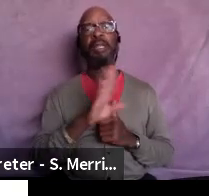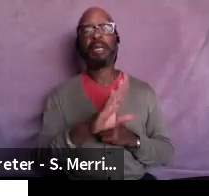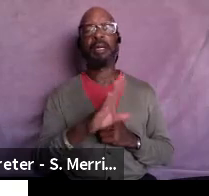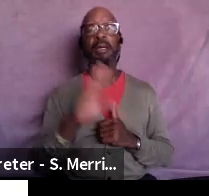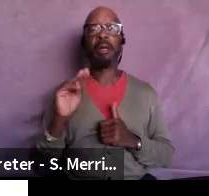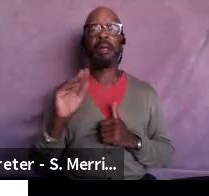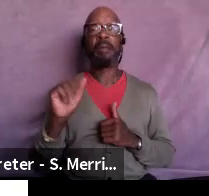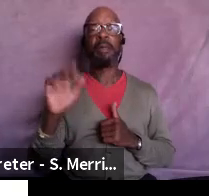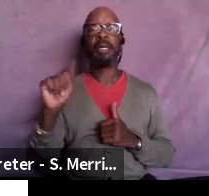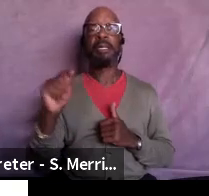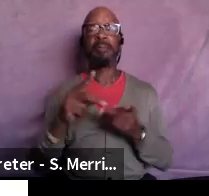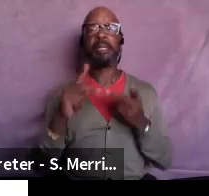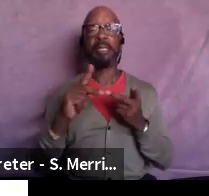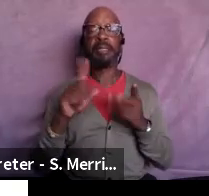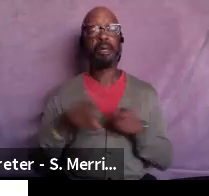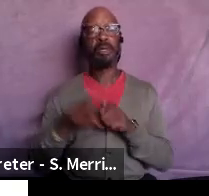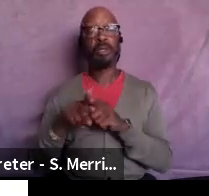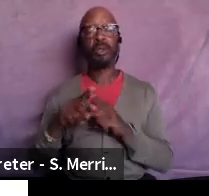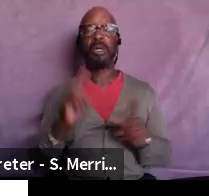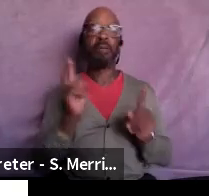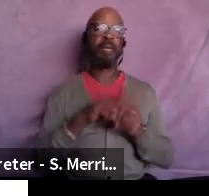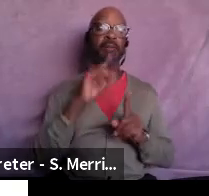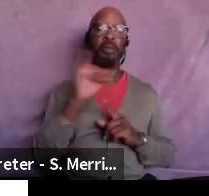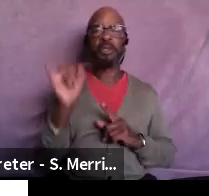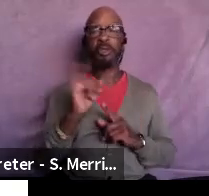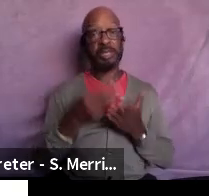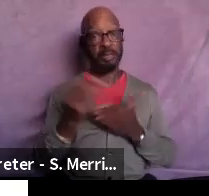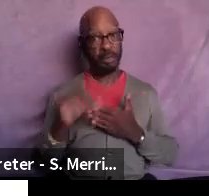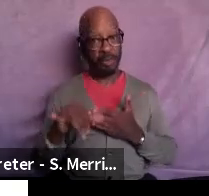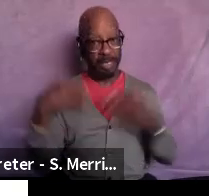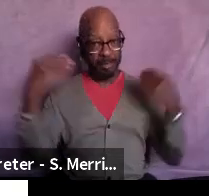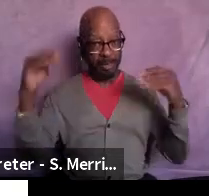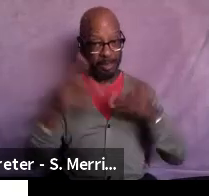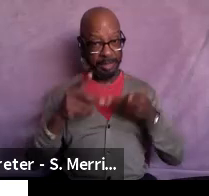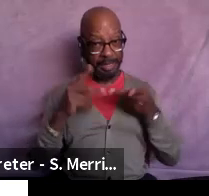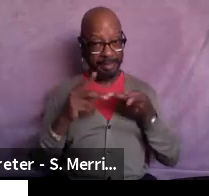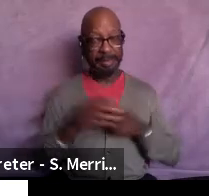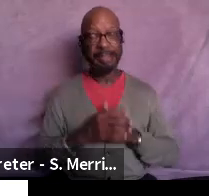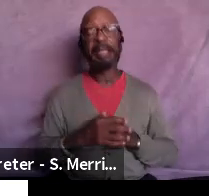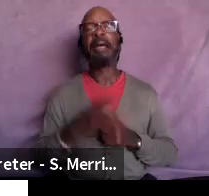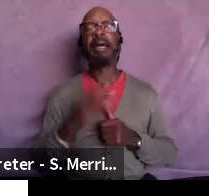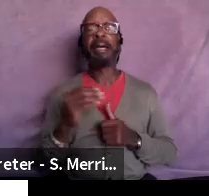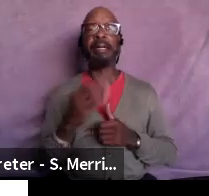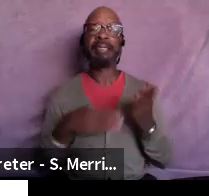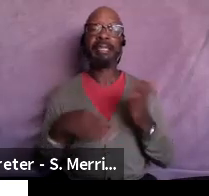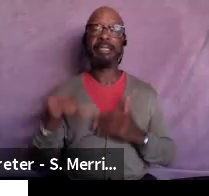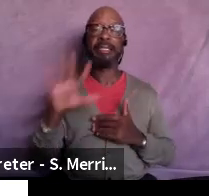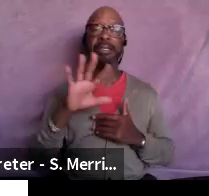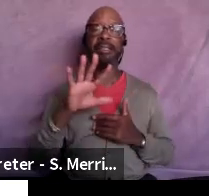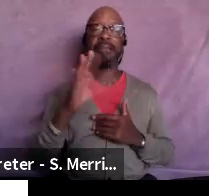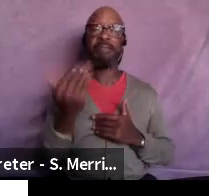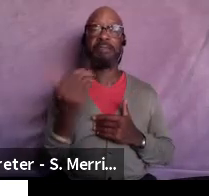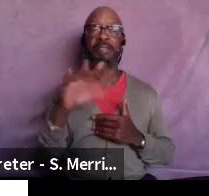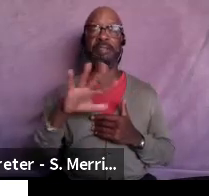also applies to the insurance plans bought on those marketplaces. And Section 57 also applies